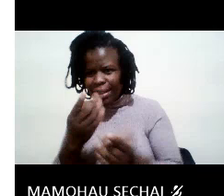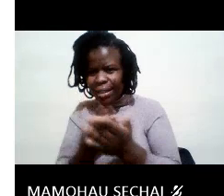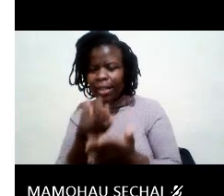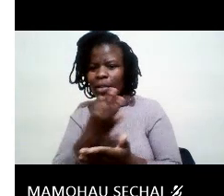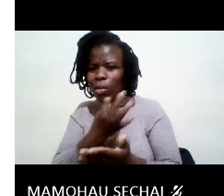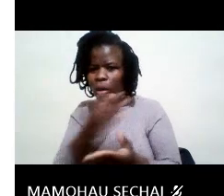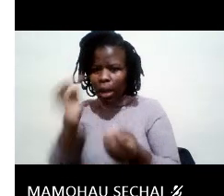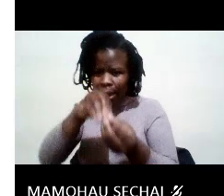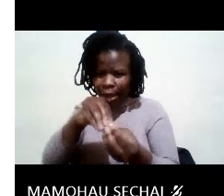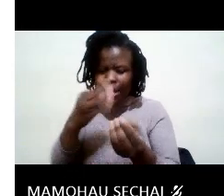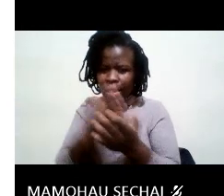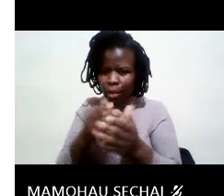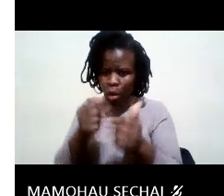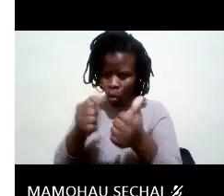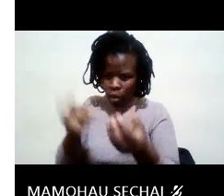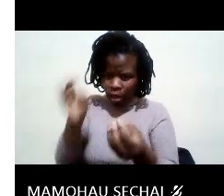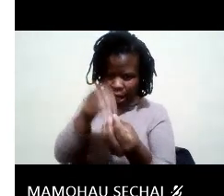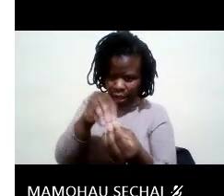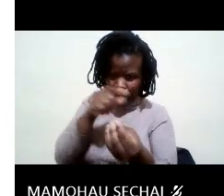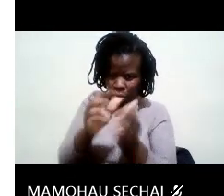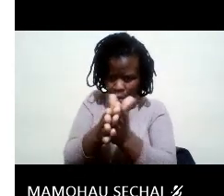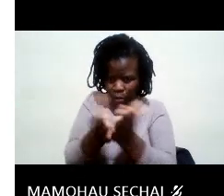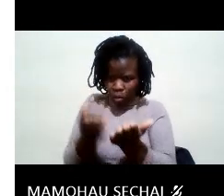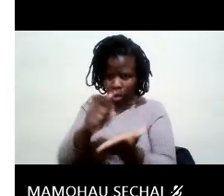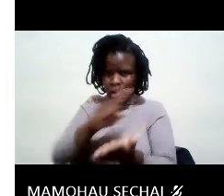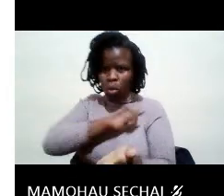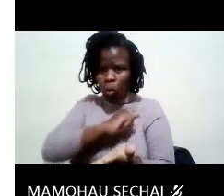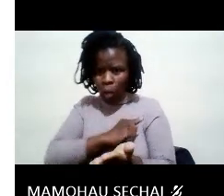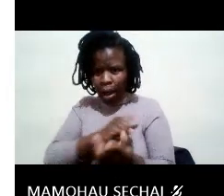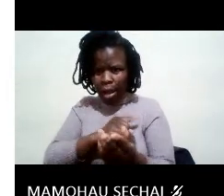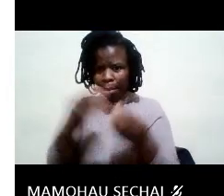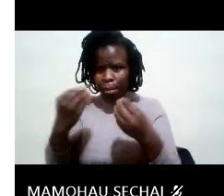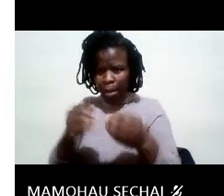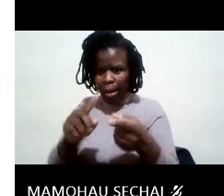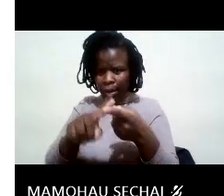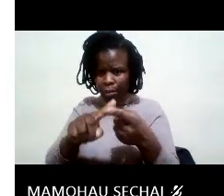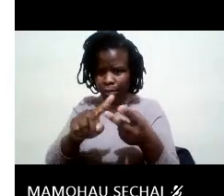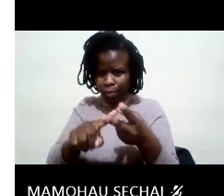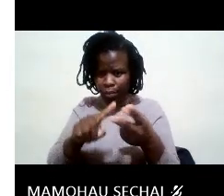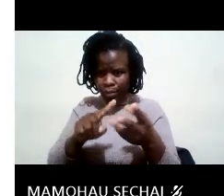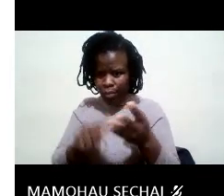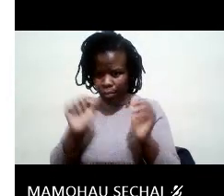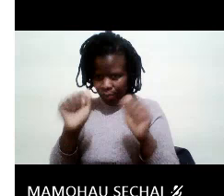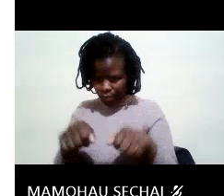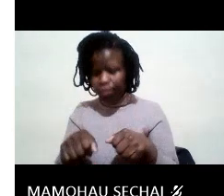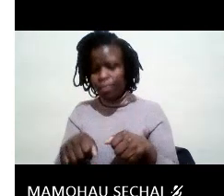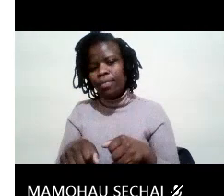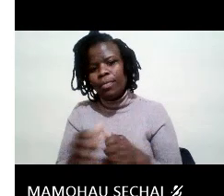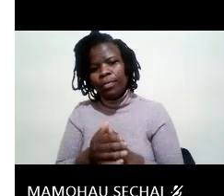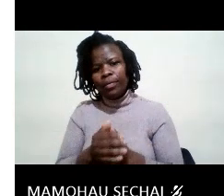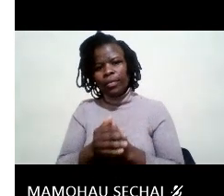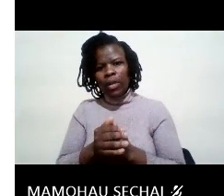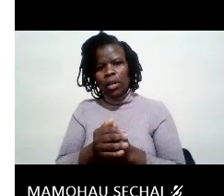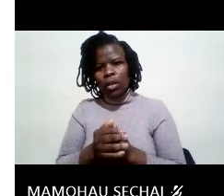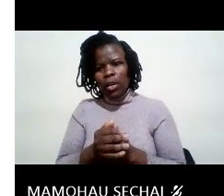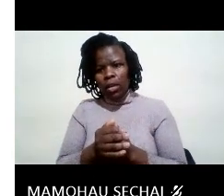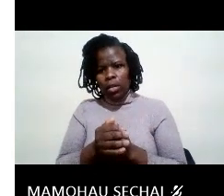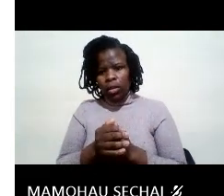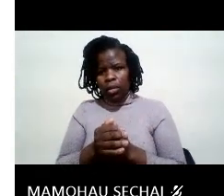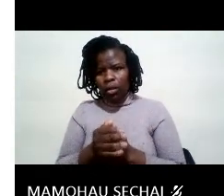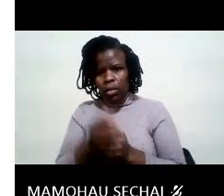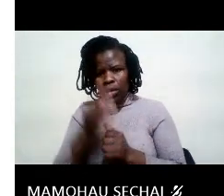addition to the textbook because of, these ways of knowledge or these ways of skills or attitudes and